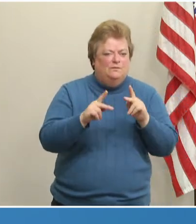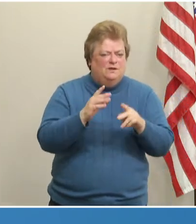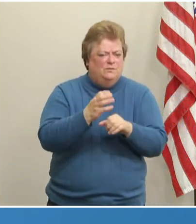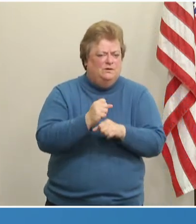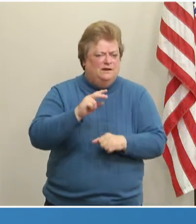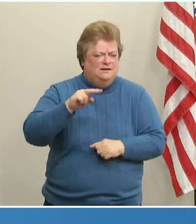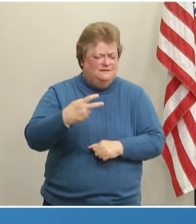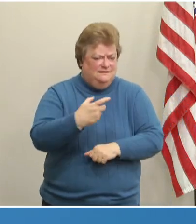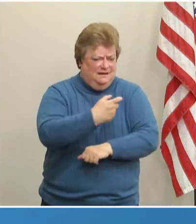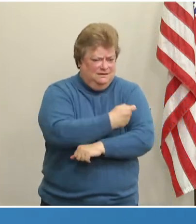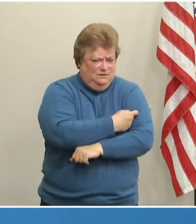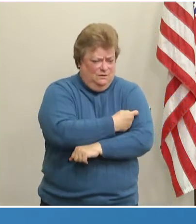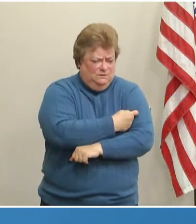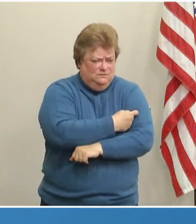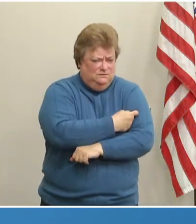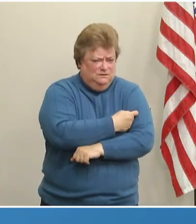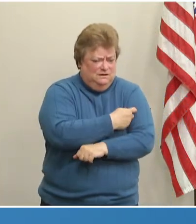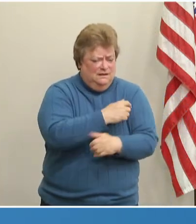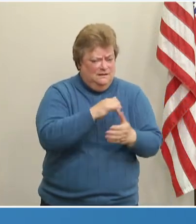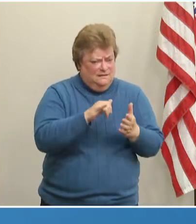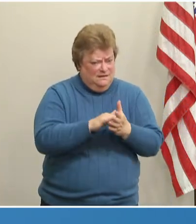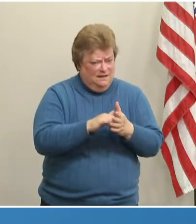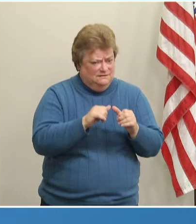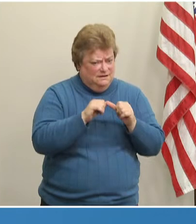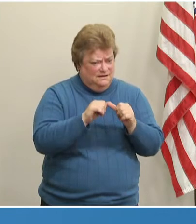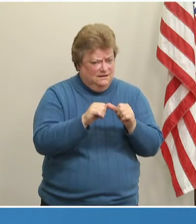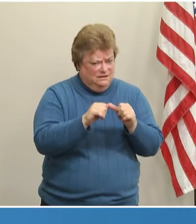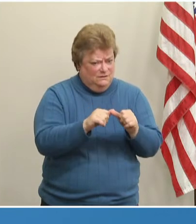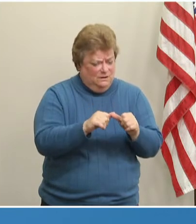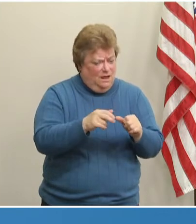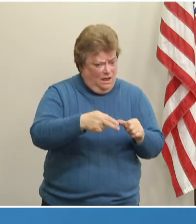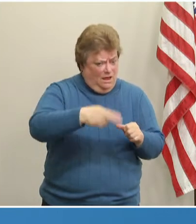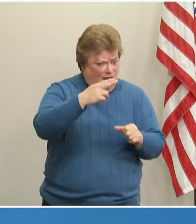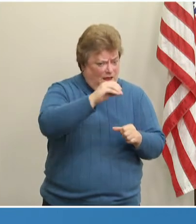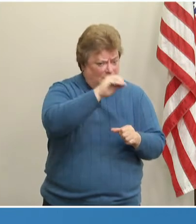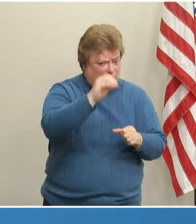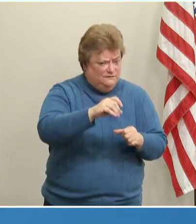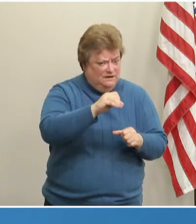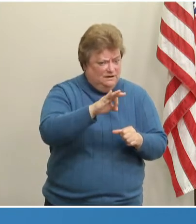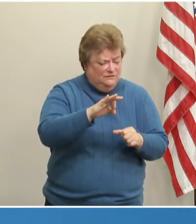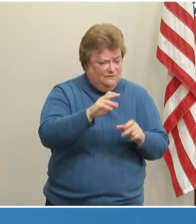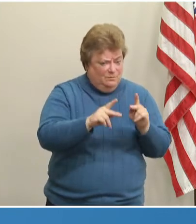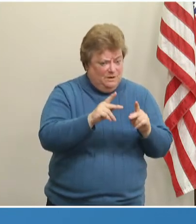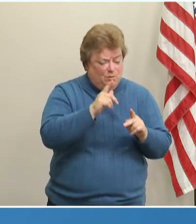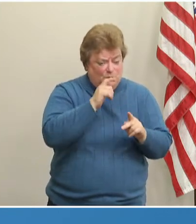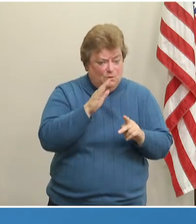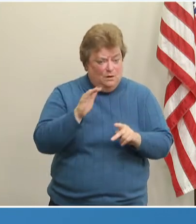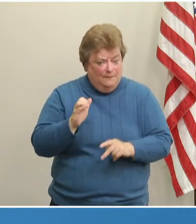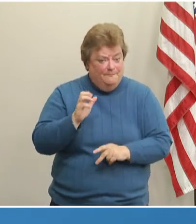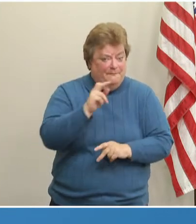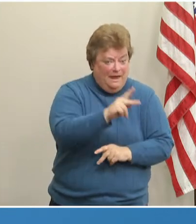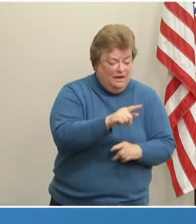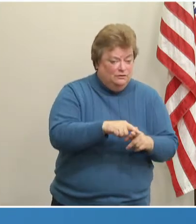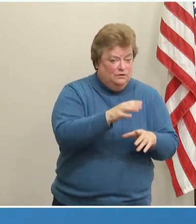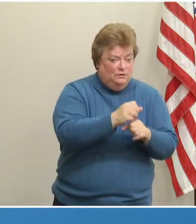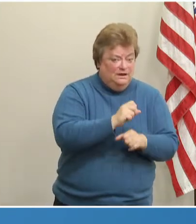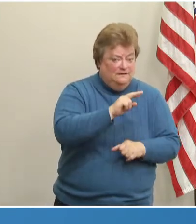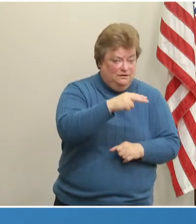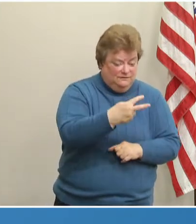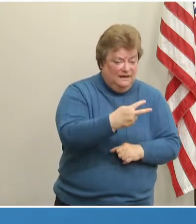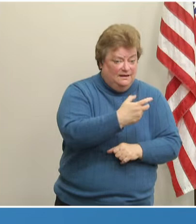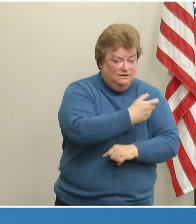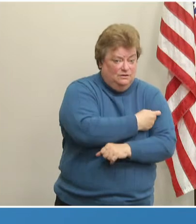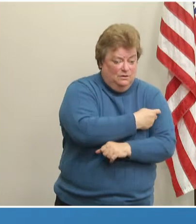that continuing to be a really high percentage of people that are coming back and getting their second dose? Yeah,